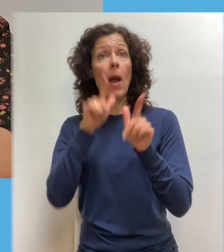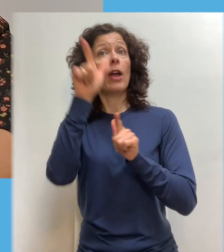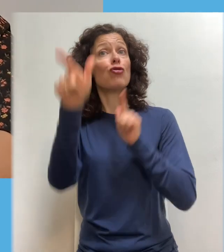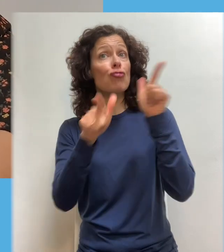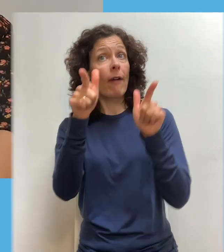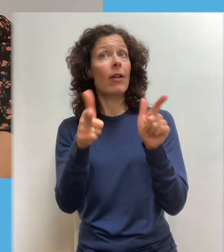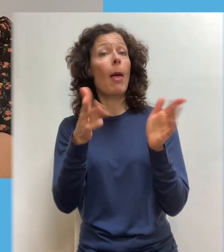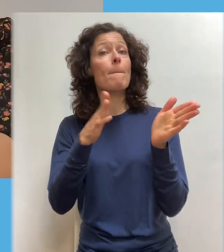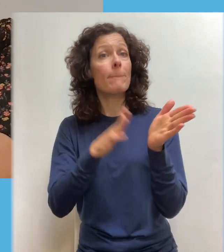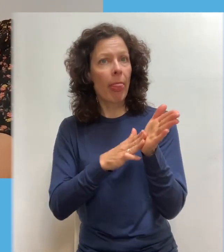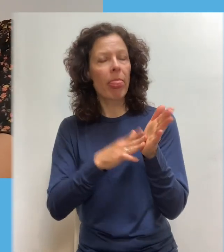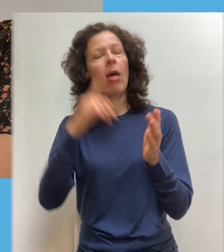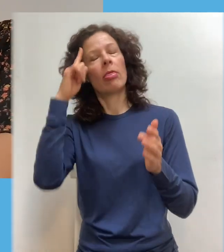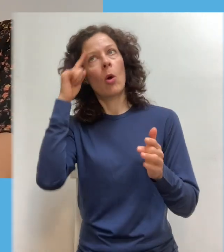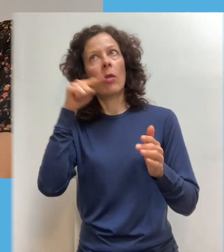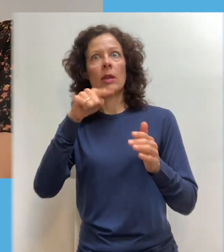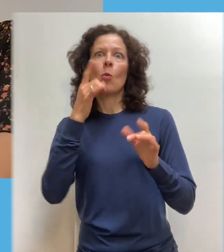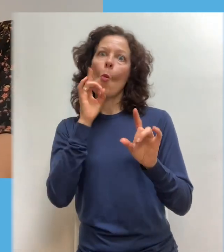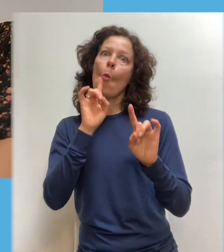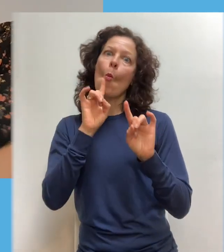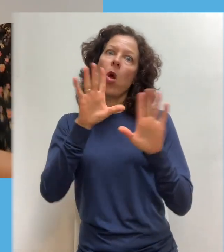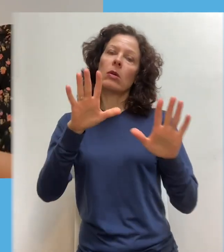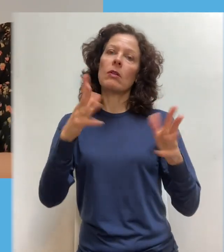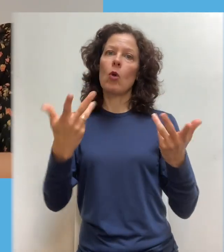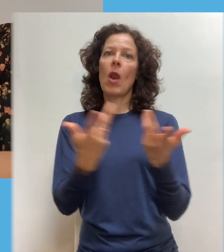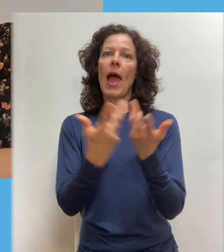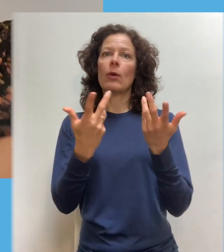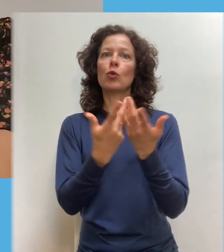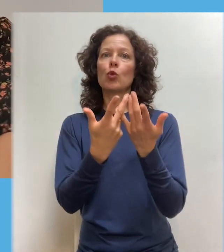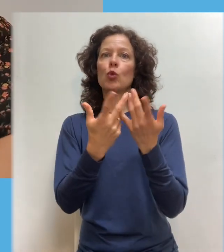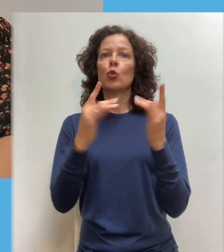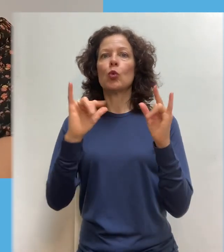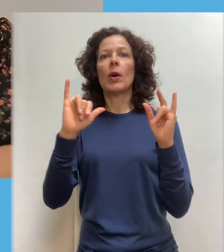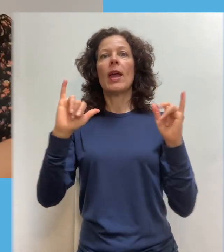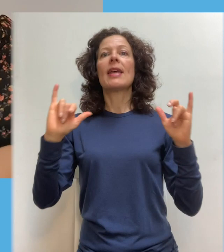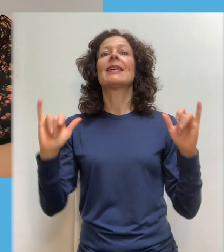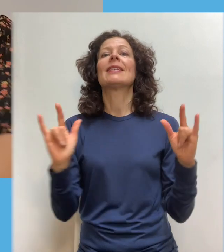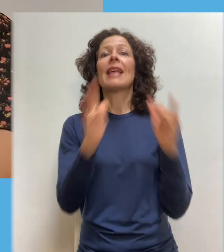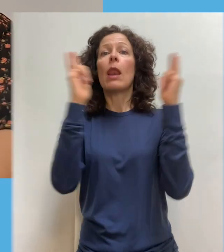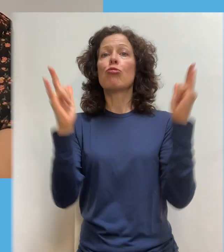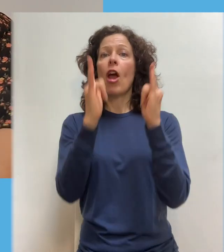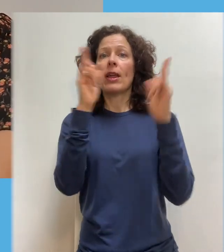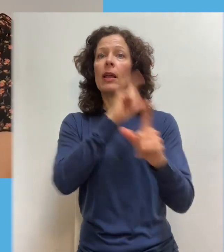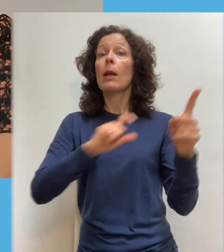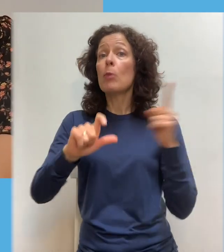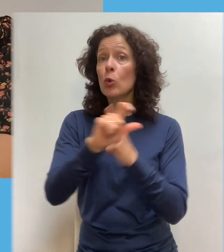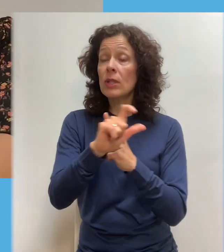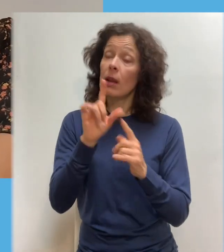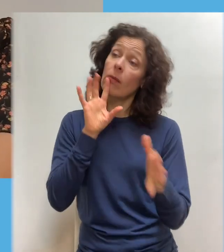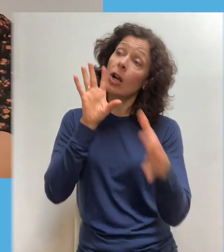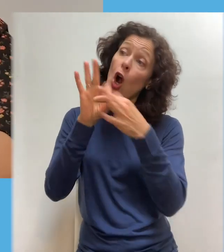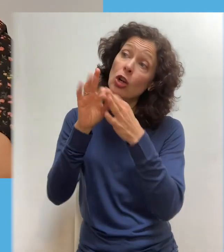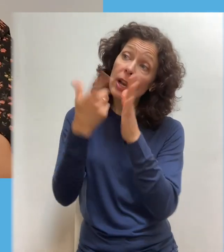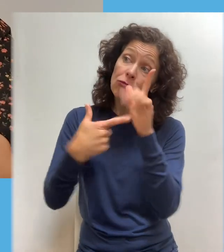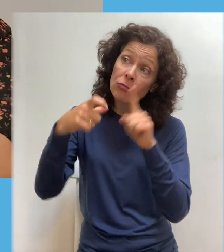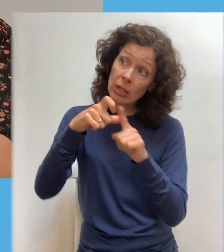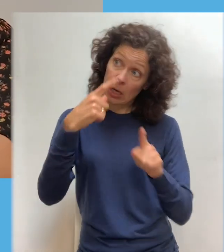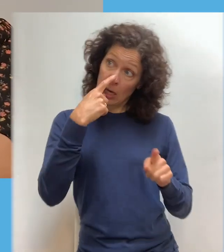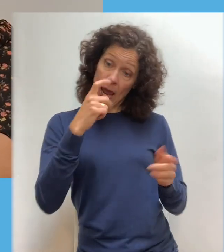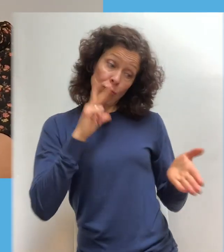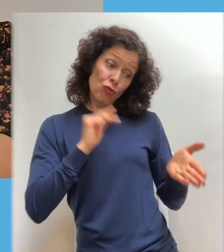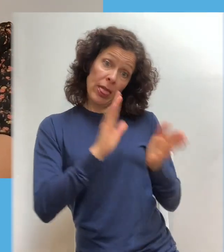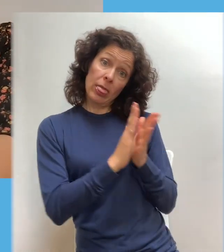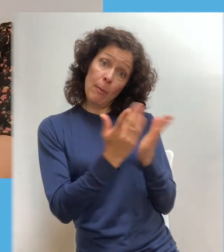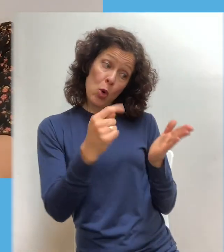way to celebrate the community. And so I spoke with Richard and I asked him if I could read this book, and he said